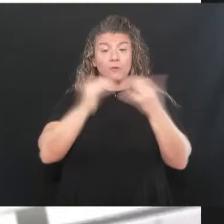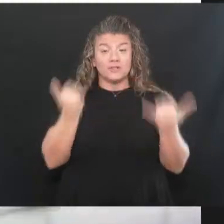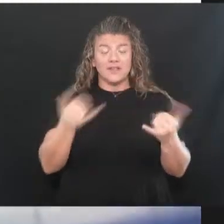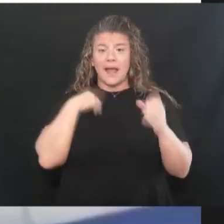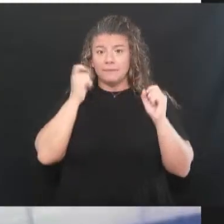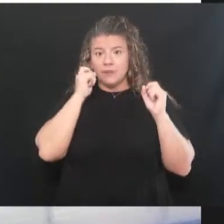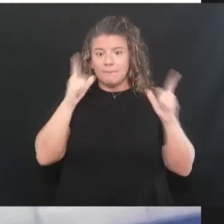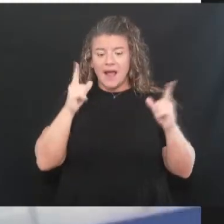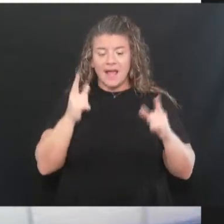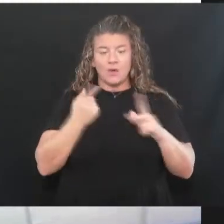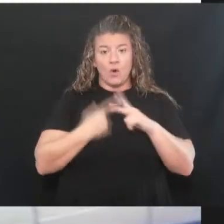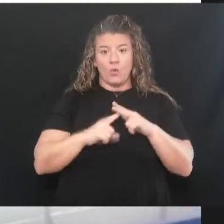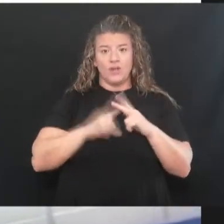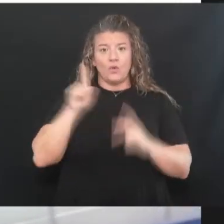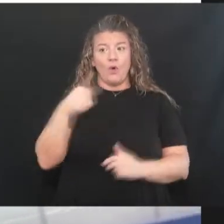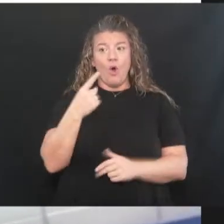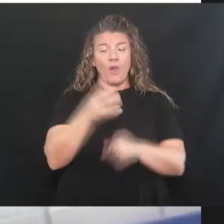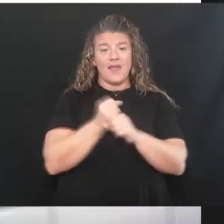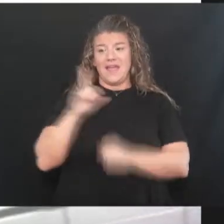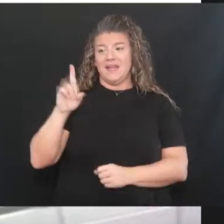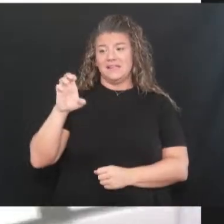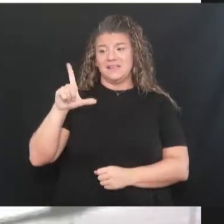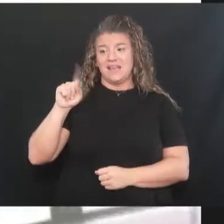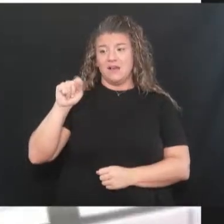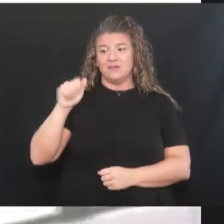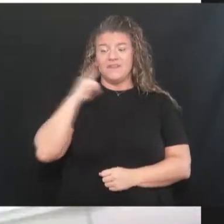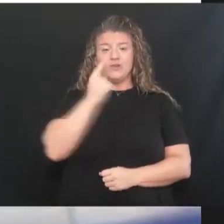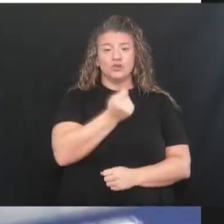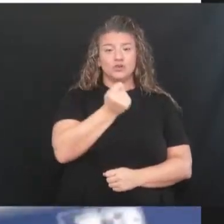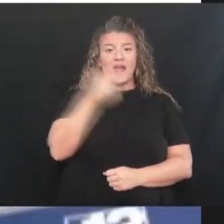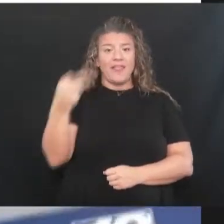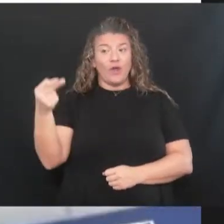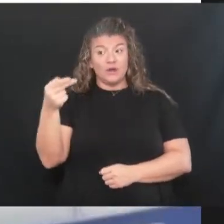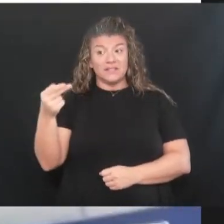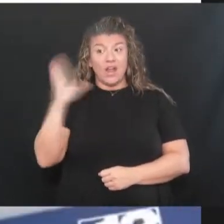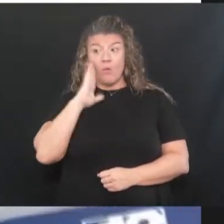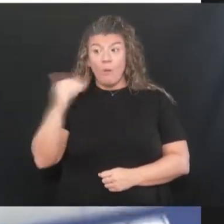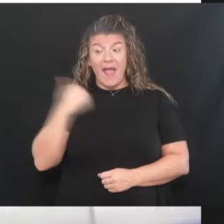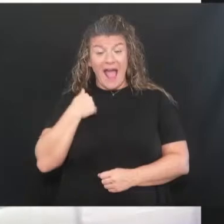know originally we were only getting Delta numbers on Tuesdays and Thursdays. Are we going to have